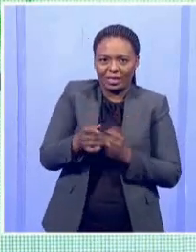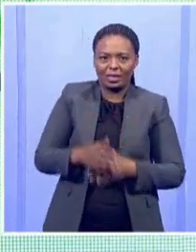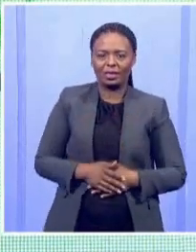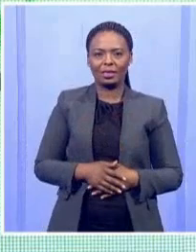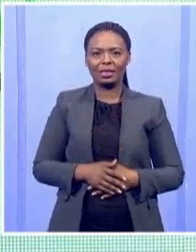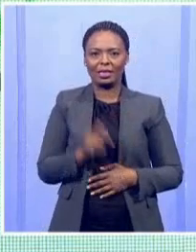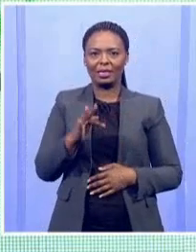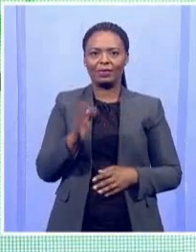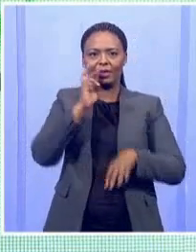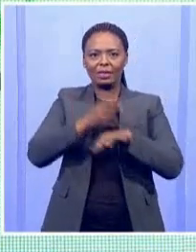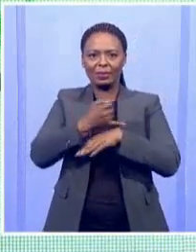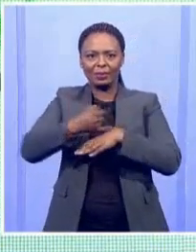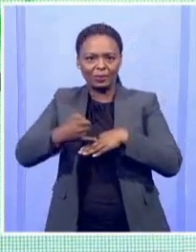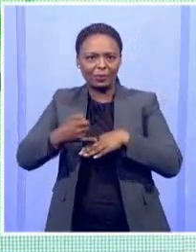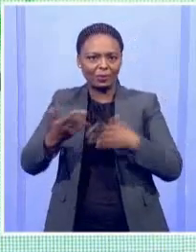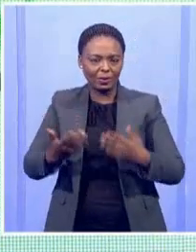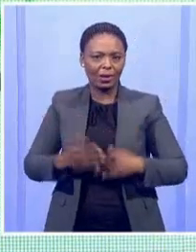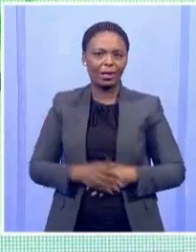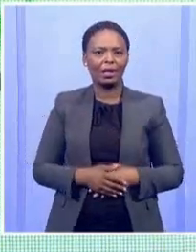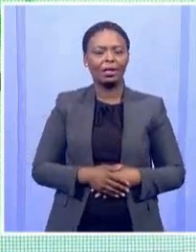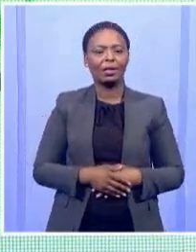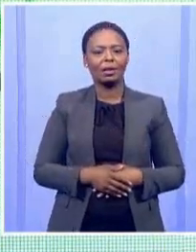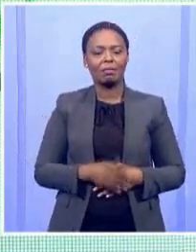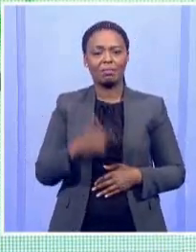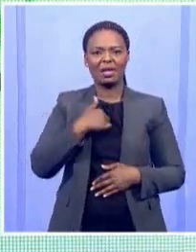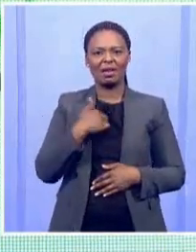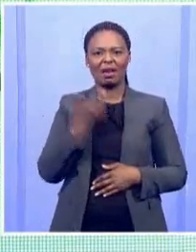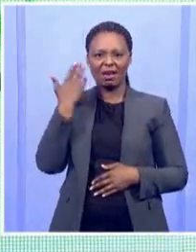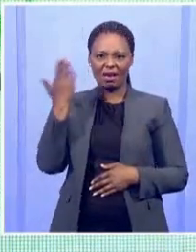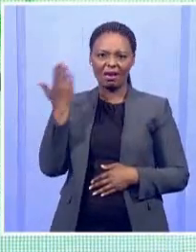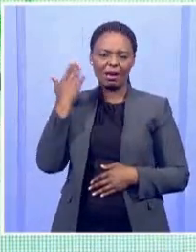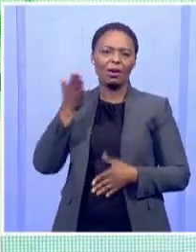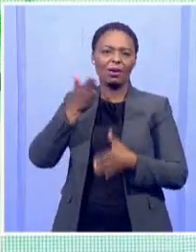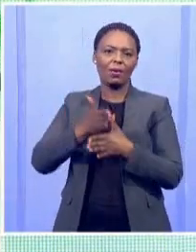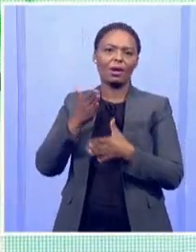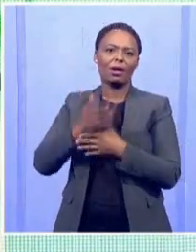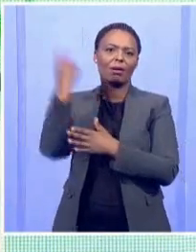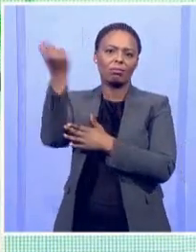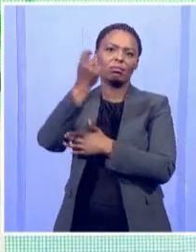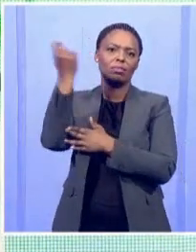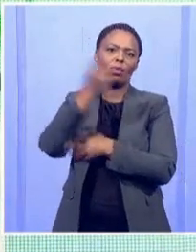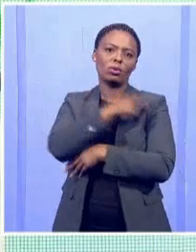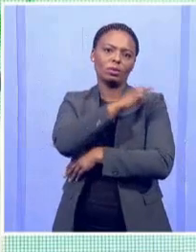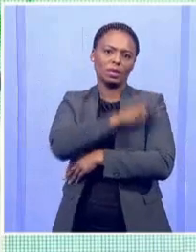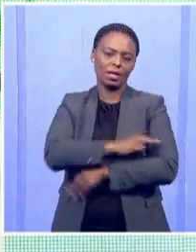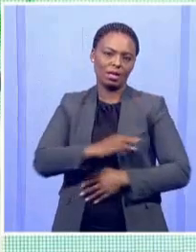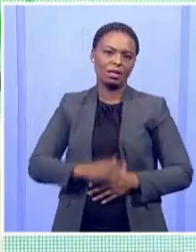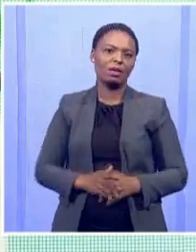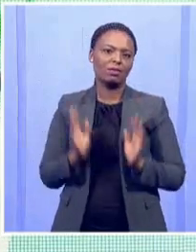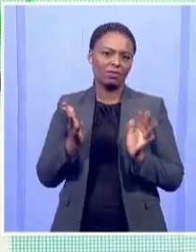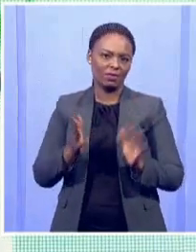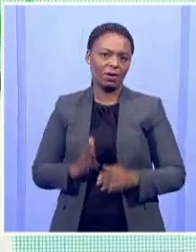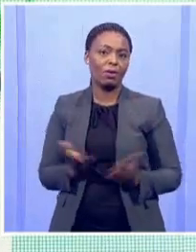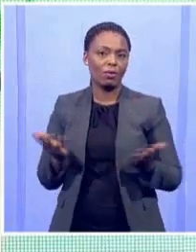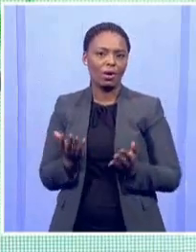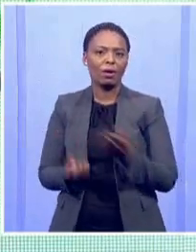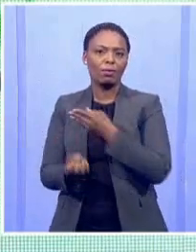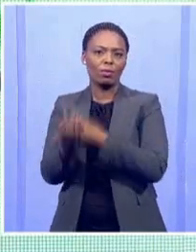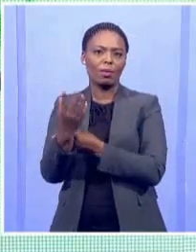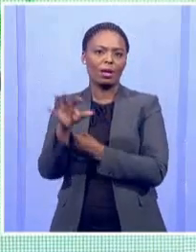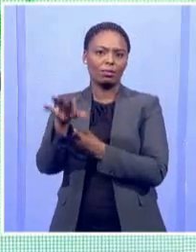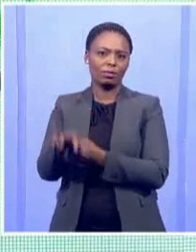When I was working in one of the rural hospitals in one of our areas in the Mpumalanga area,